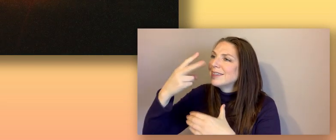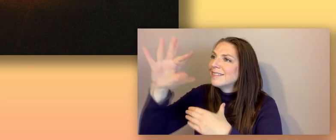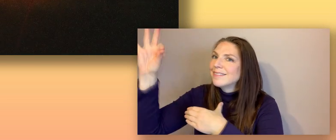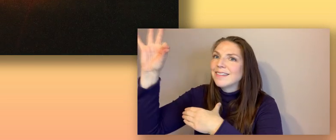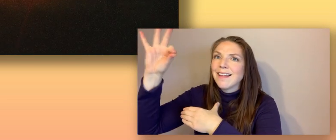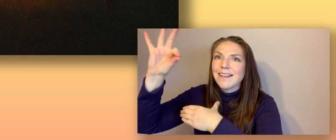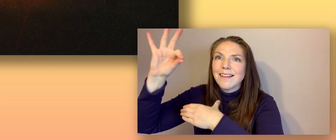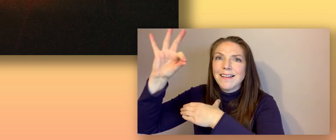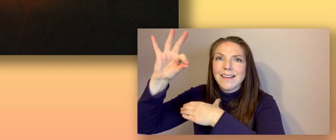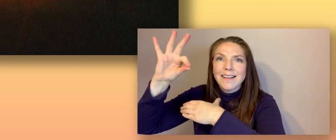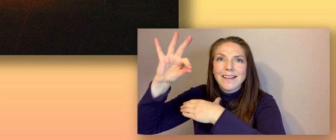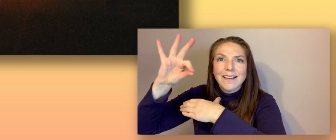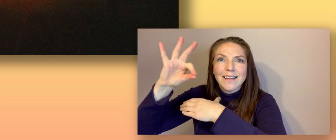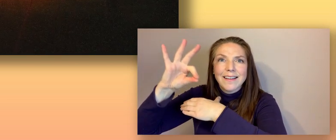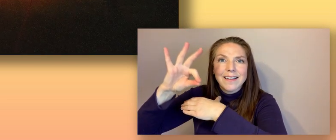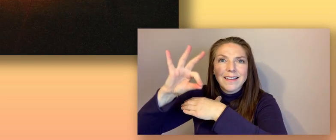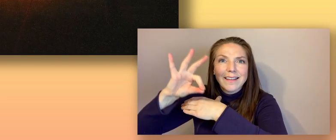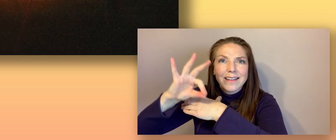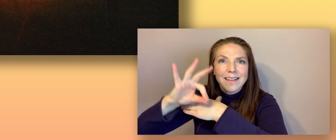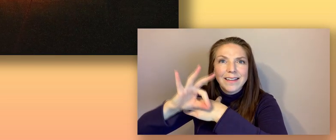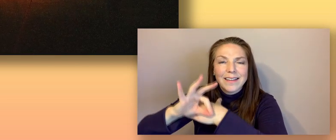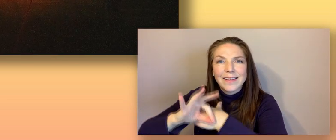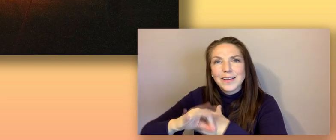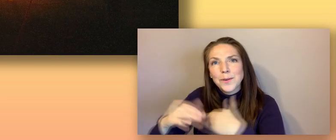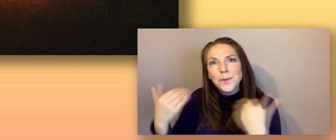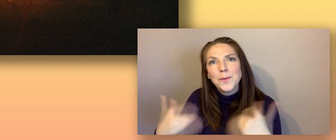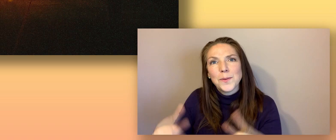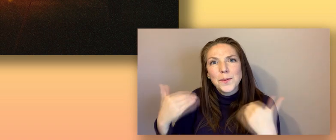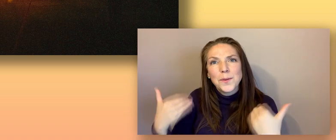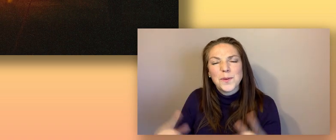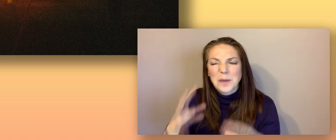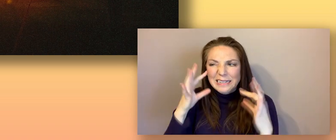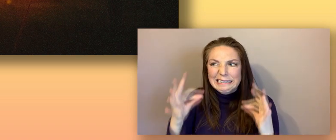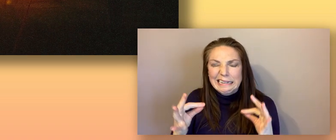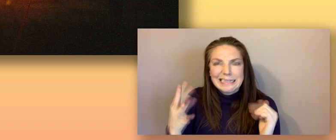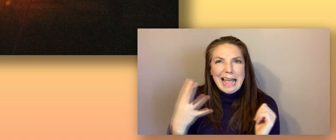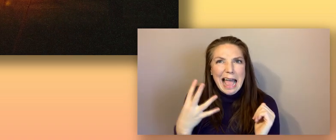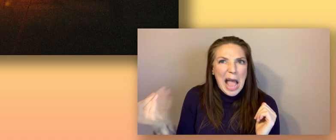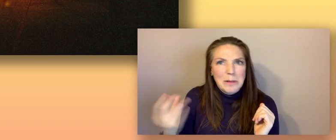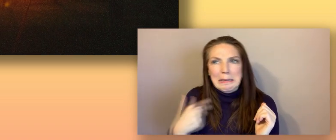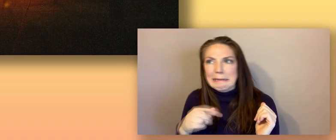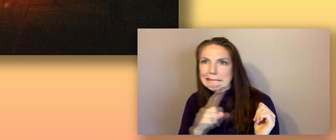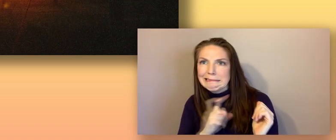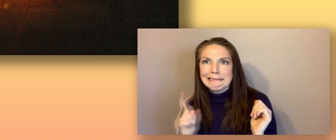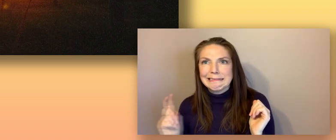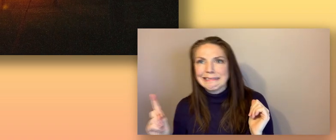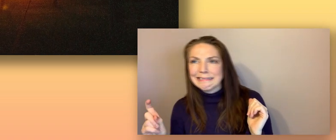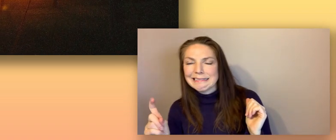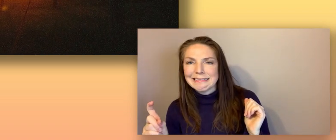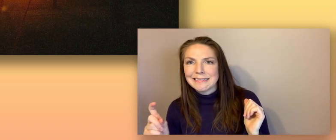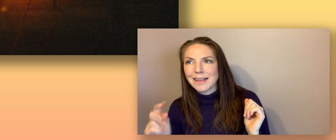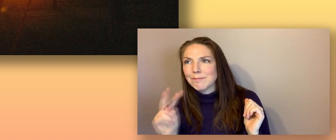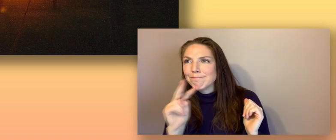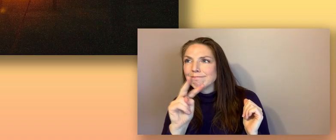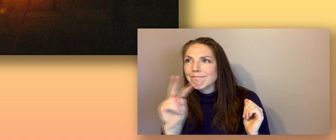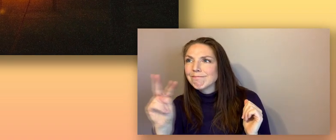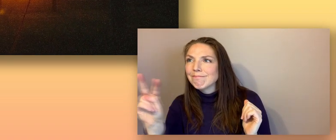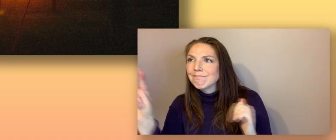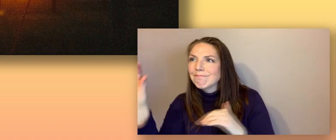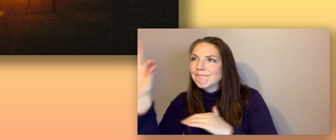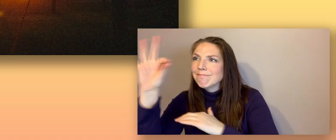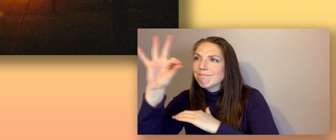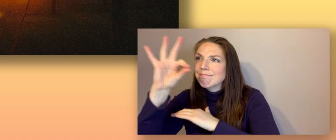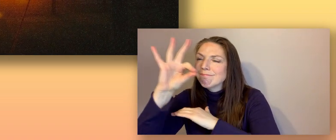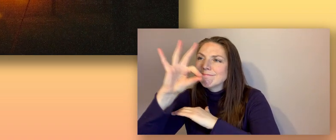and see this incredible sunset. Then I went outside to the side where my grandma's flowers were and watched the sunset